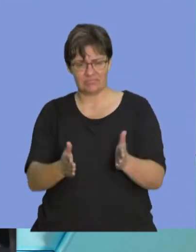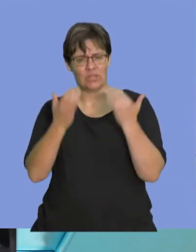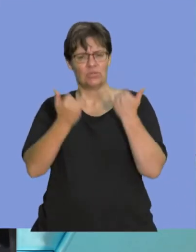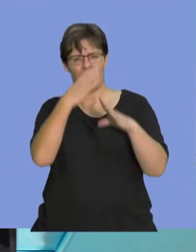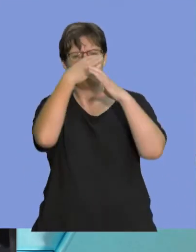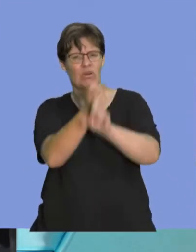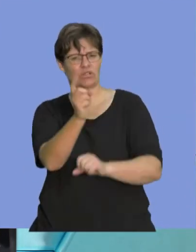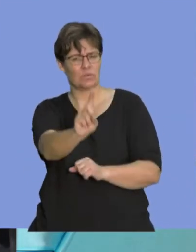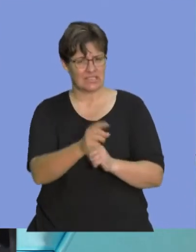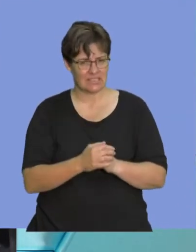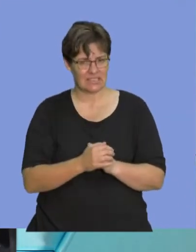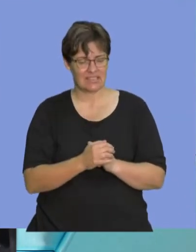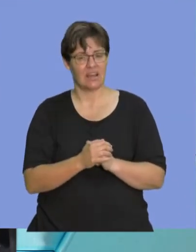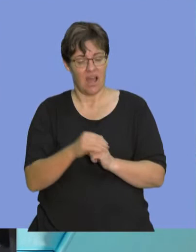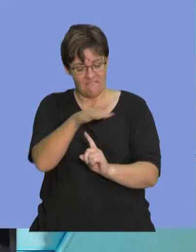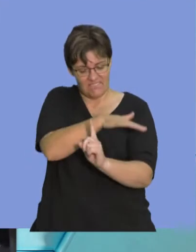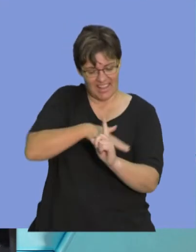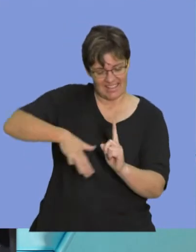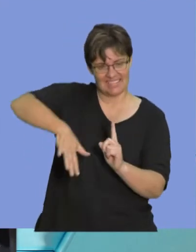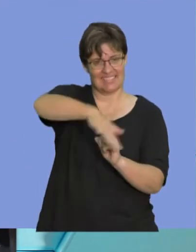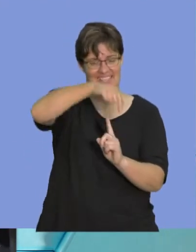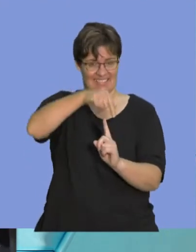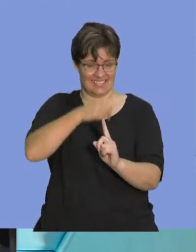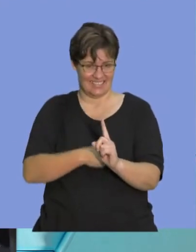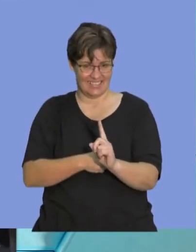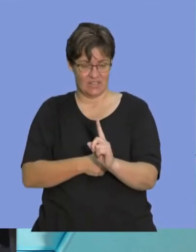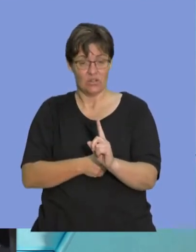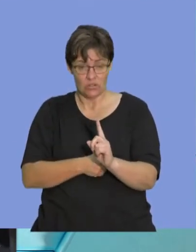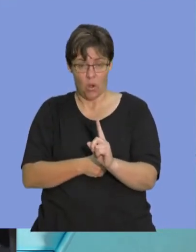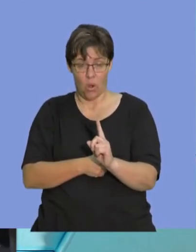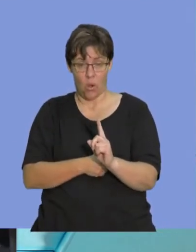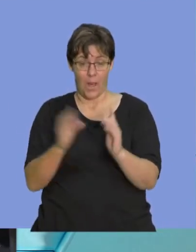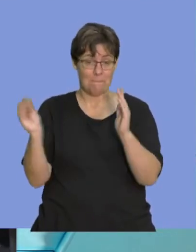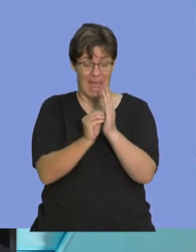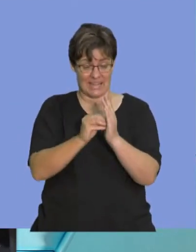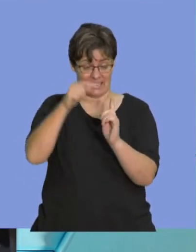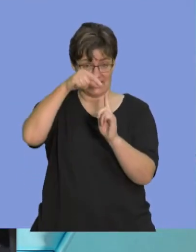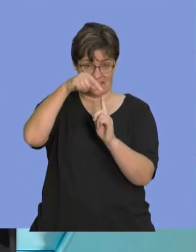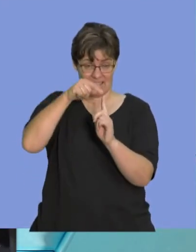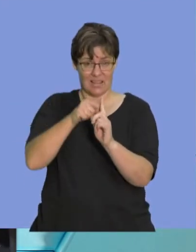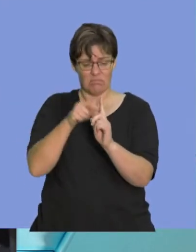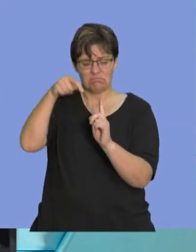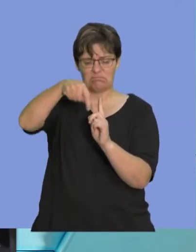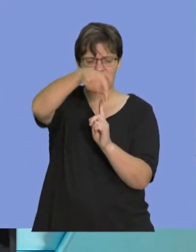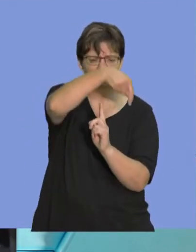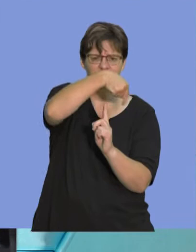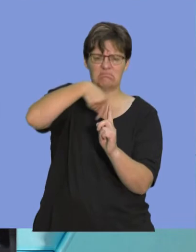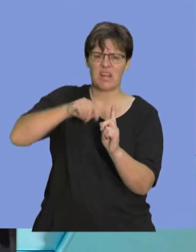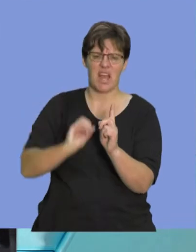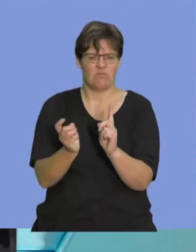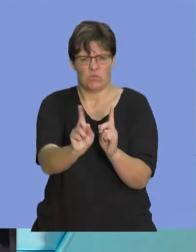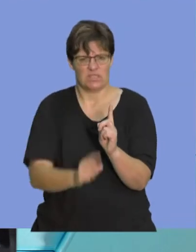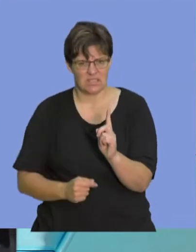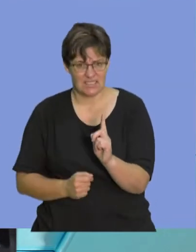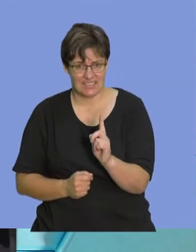on, the magnetic field, as to say, okay, around the magnet, what exists around the magnet, and also how